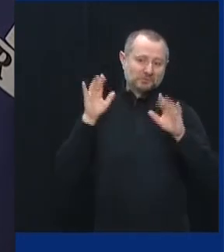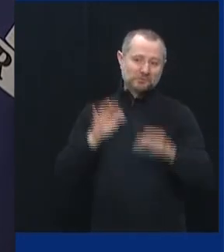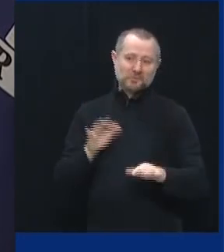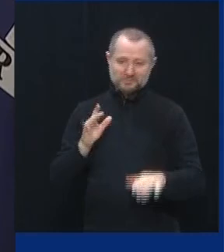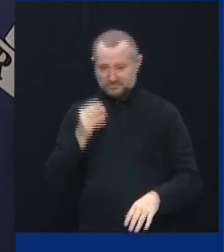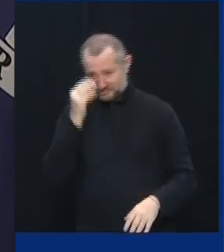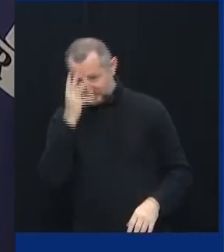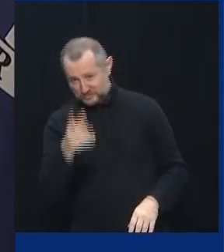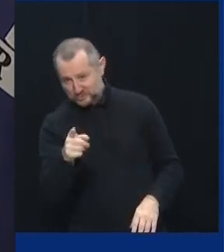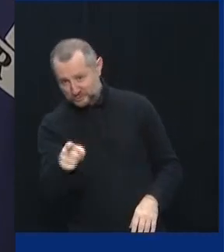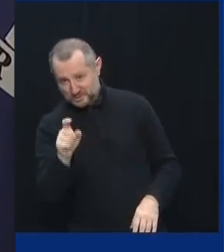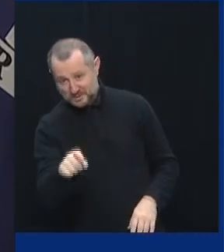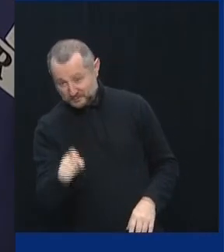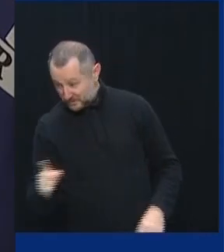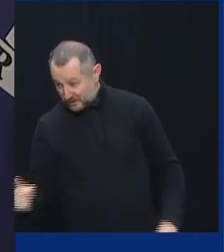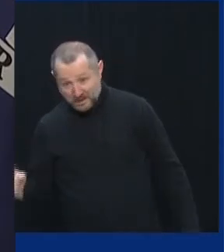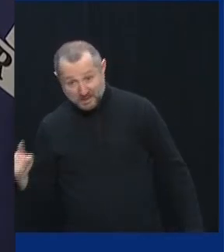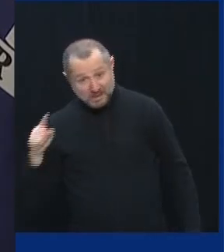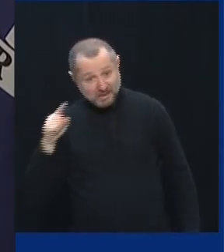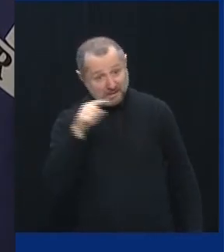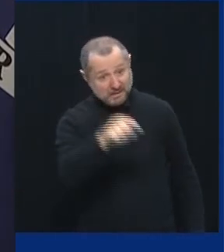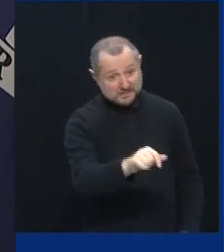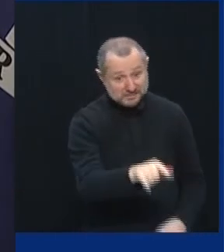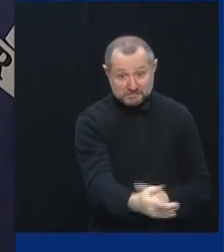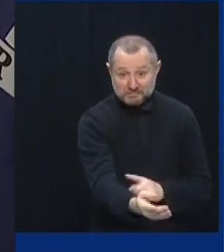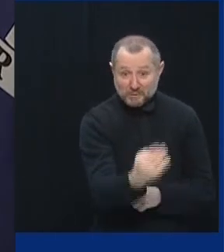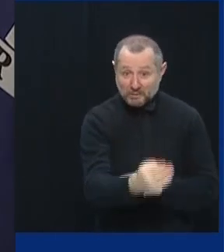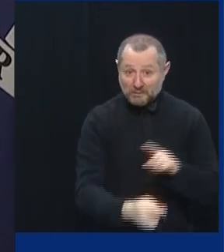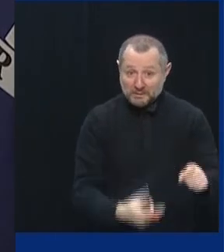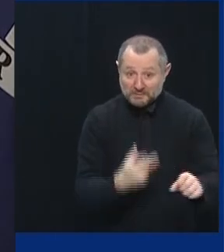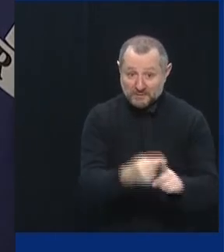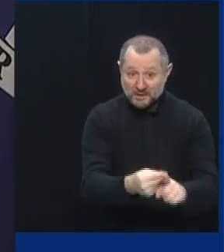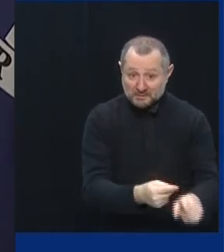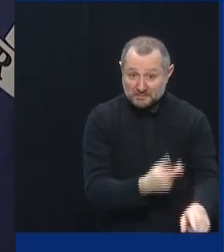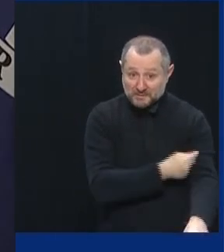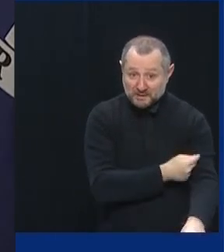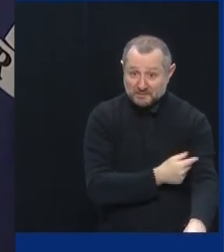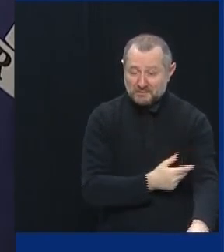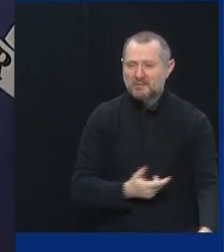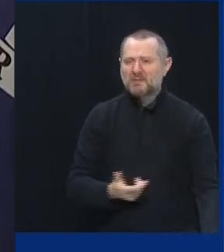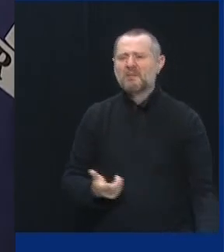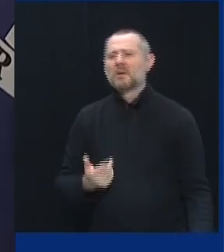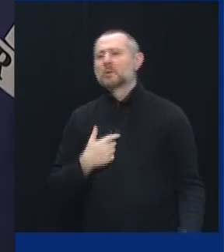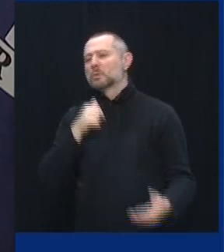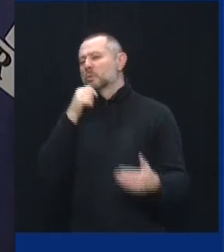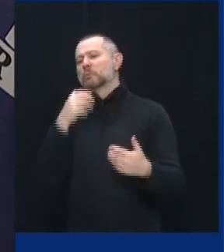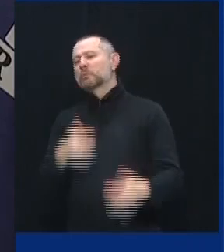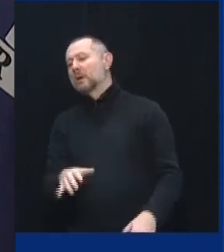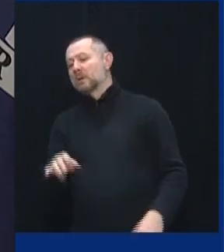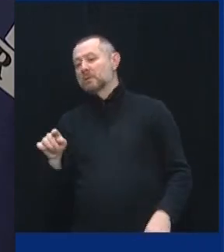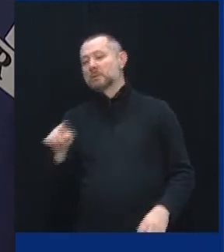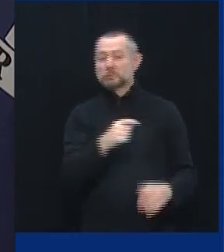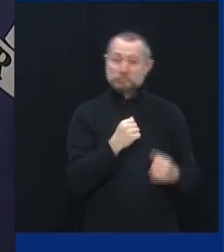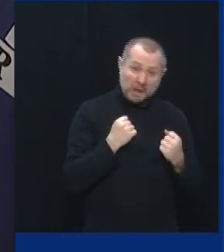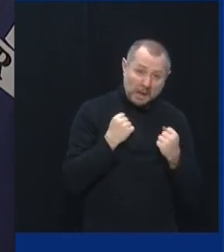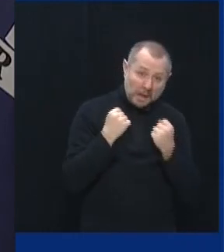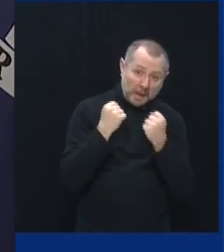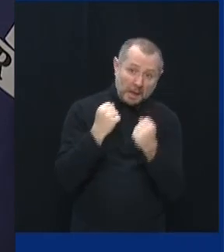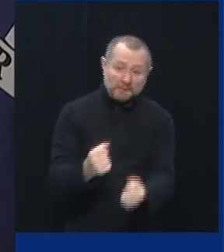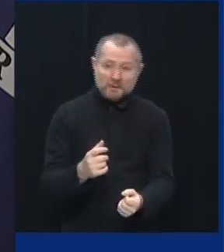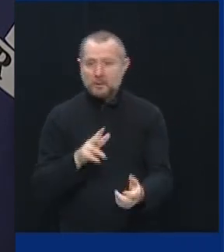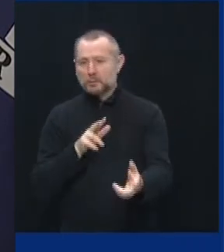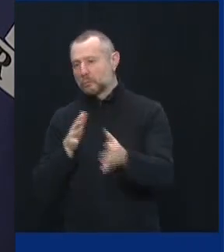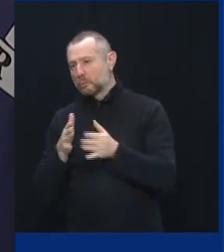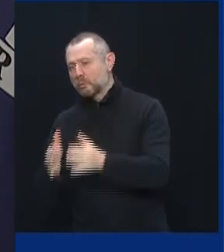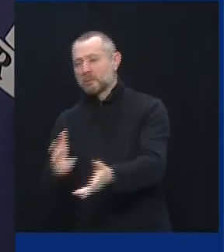be at a vaccine site tomorrow morning. Frankly, we didn't want a lot of people on the roads